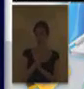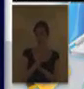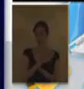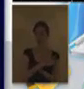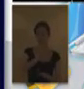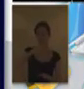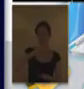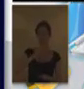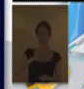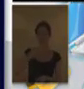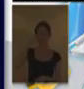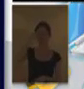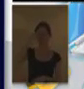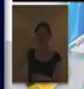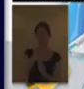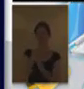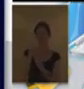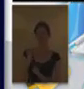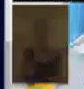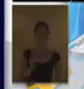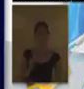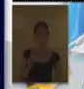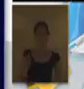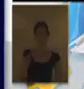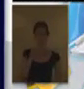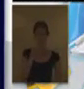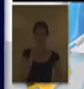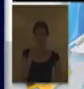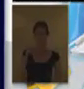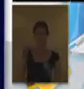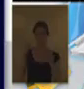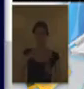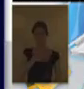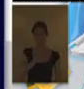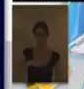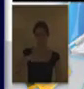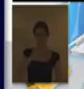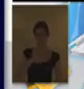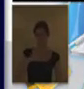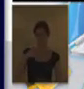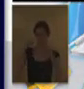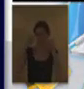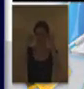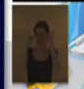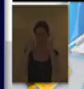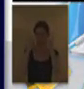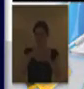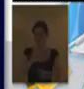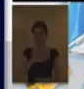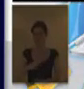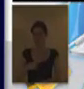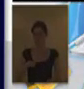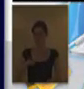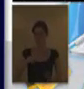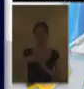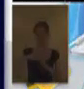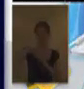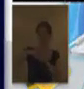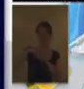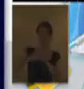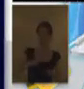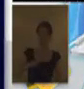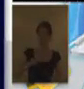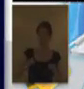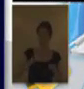Dematic application, we took into mind one of the most common activities, thermal comfort, while being able to control the